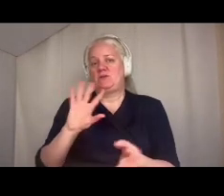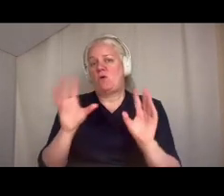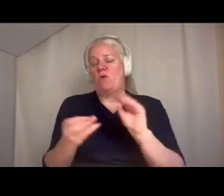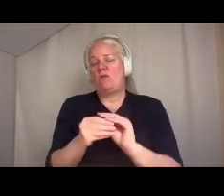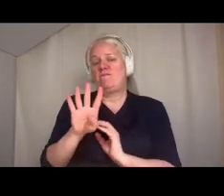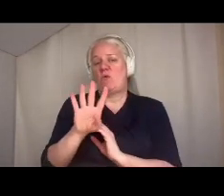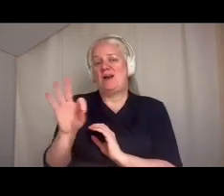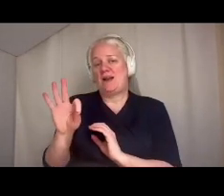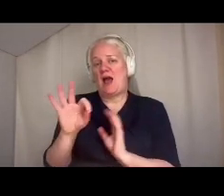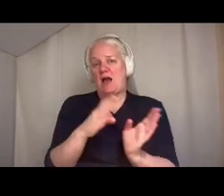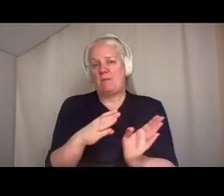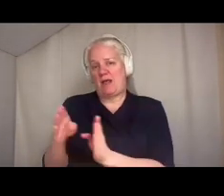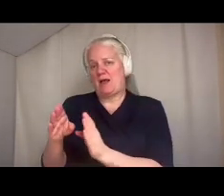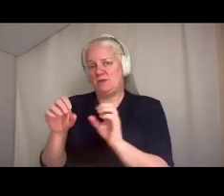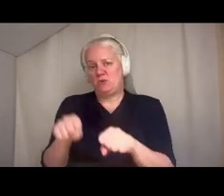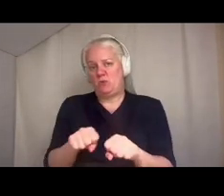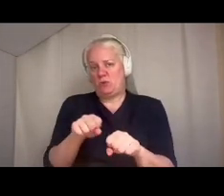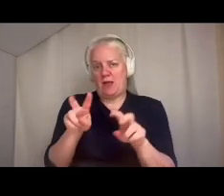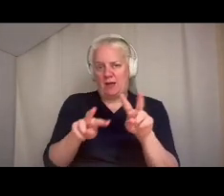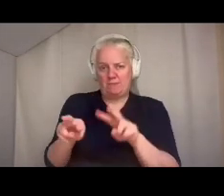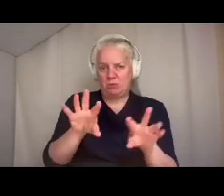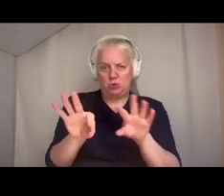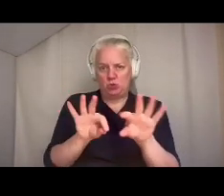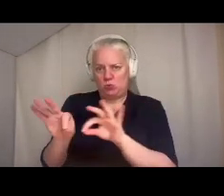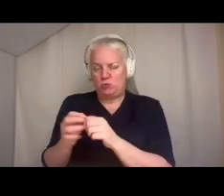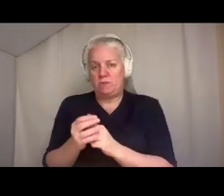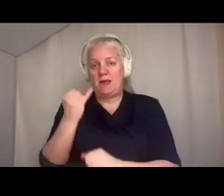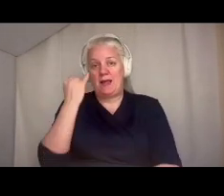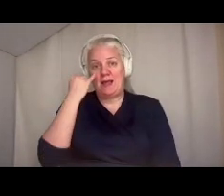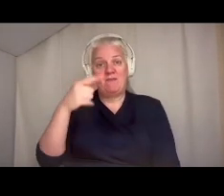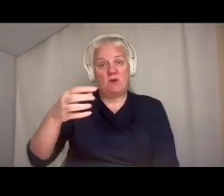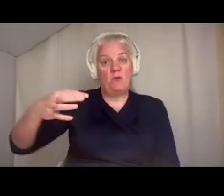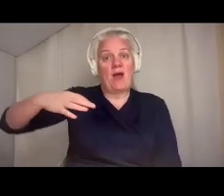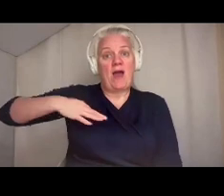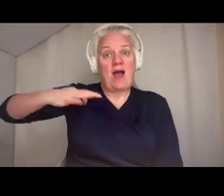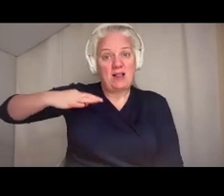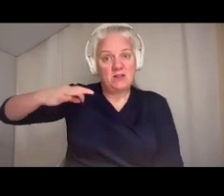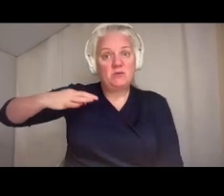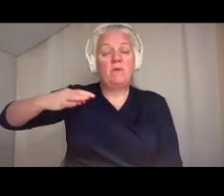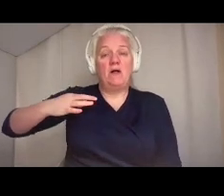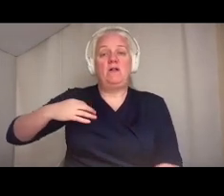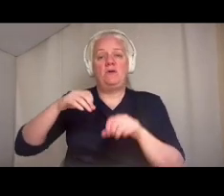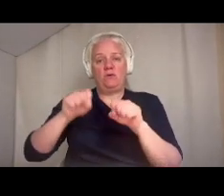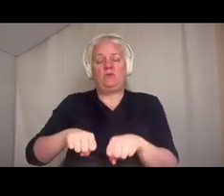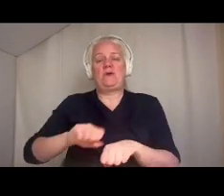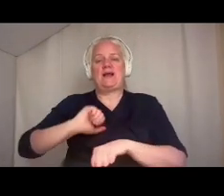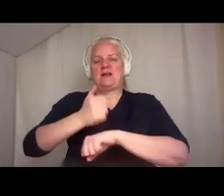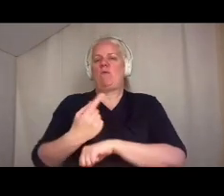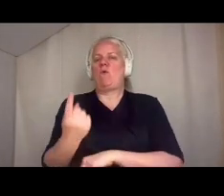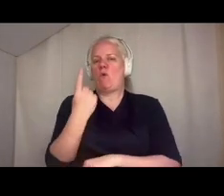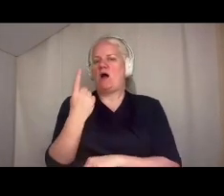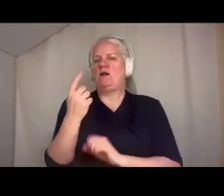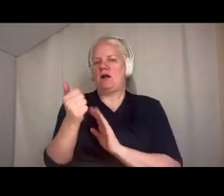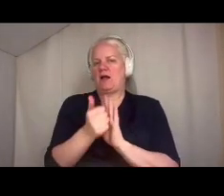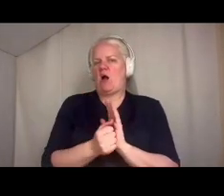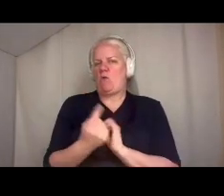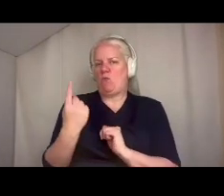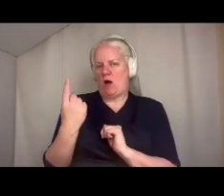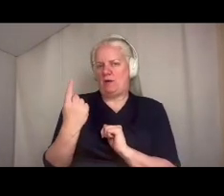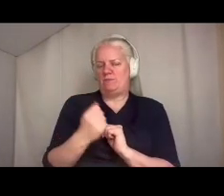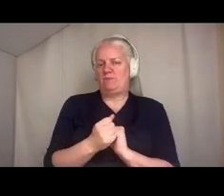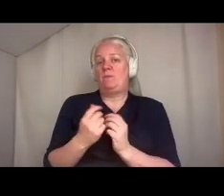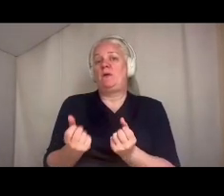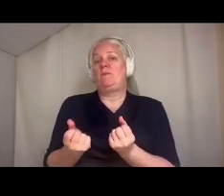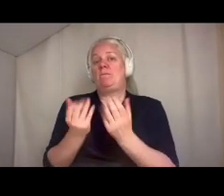choose. If you are ABLE eligible, you can open one ABLE account. Many plans accept